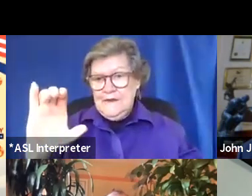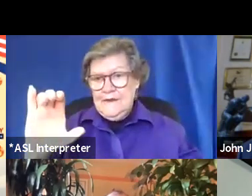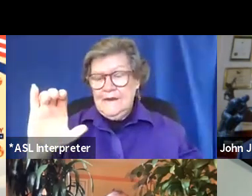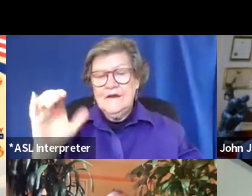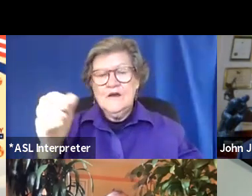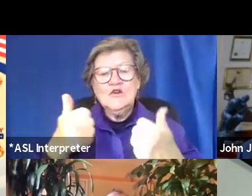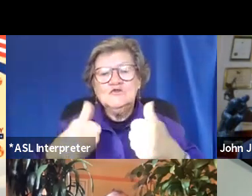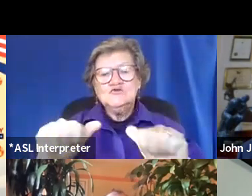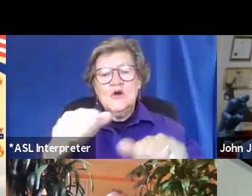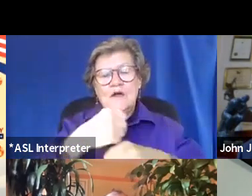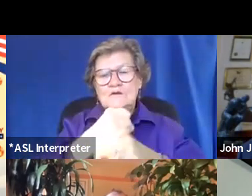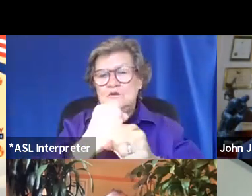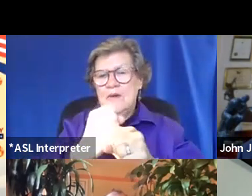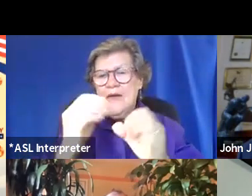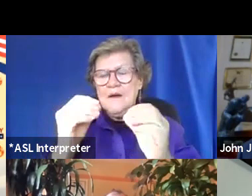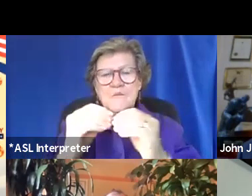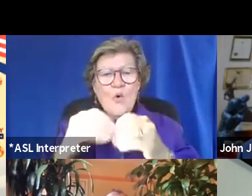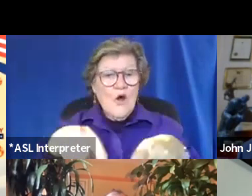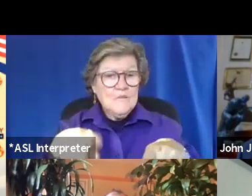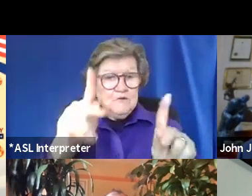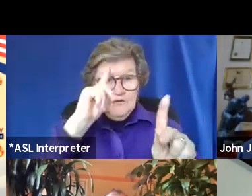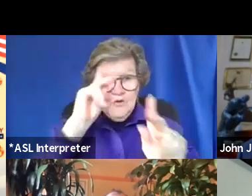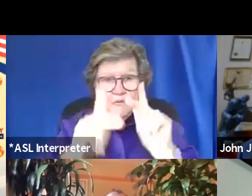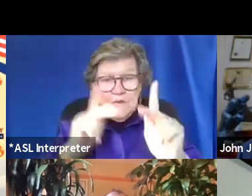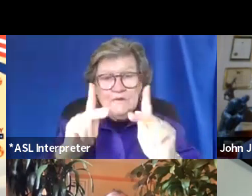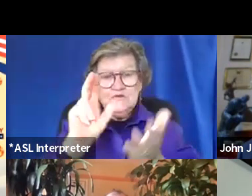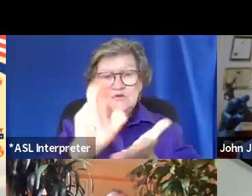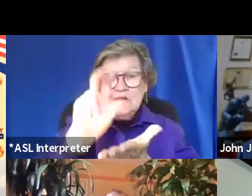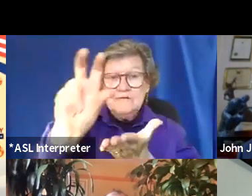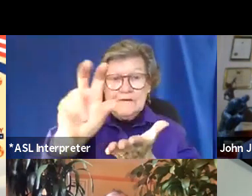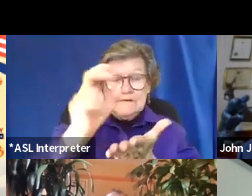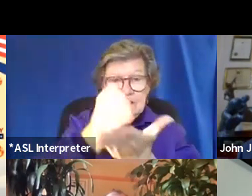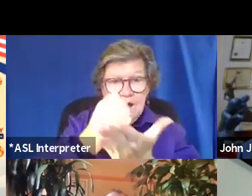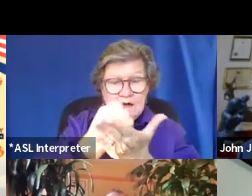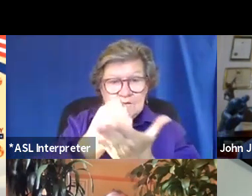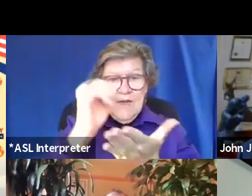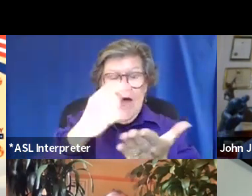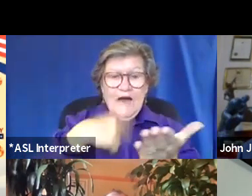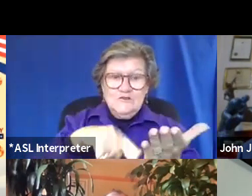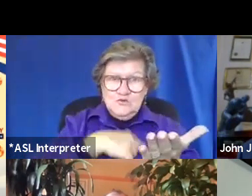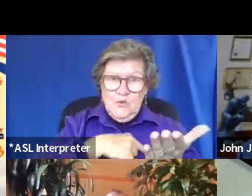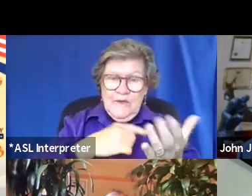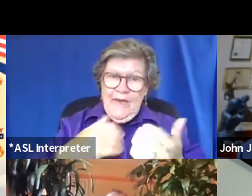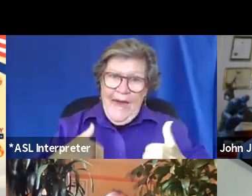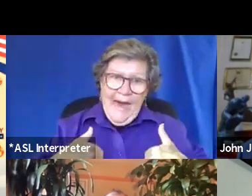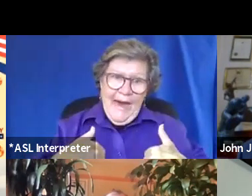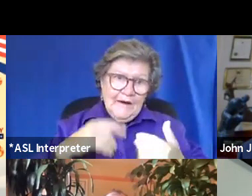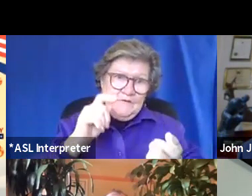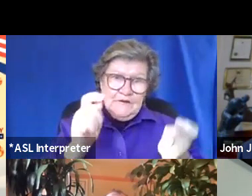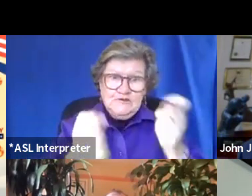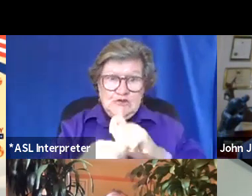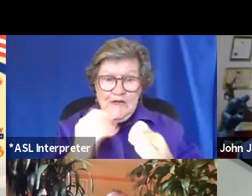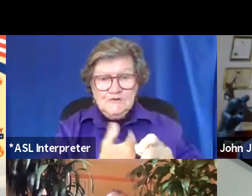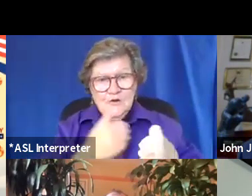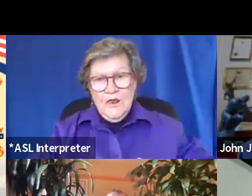and opportunities for folks and investing in the economy as we turn the corner. Some of the things I'm calling for is direct